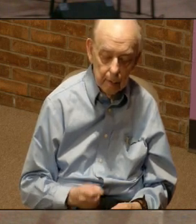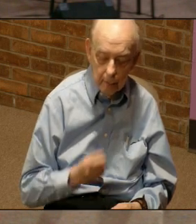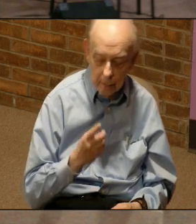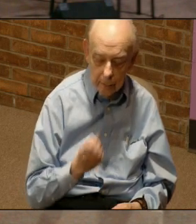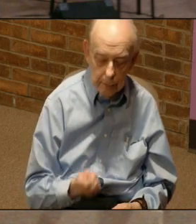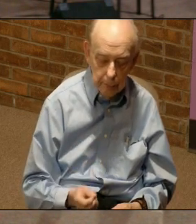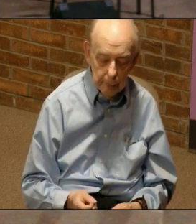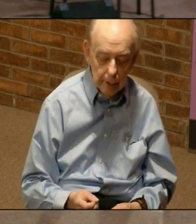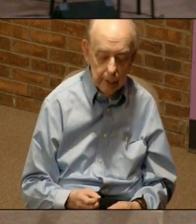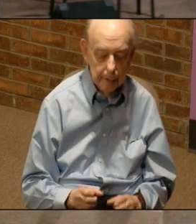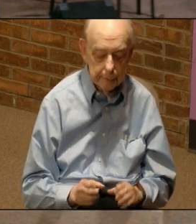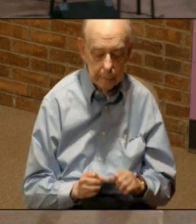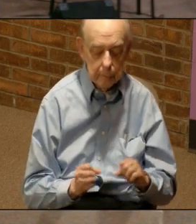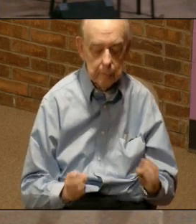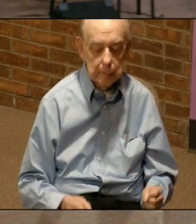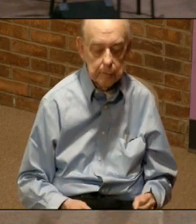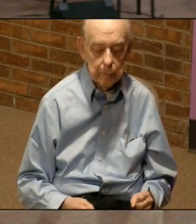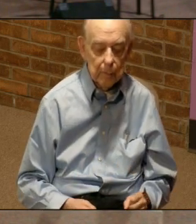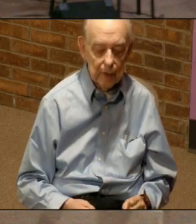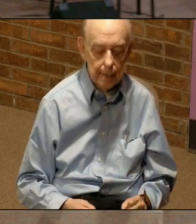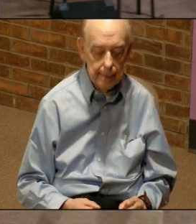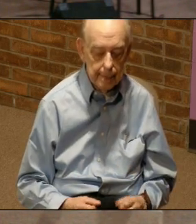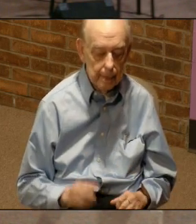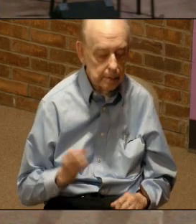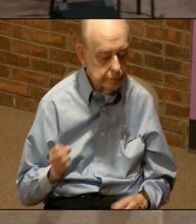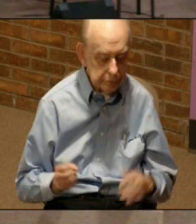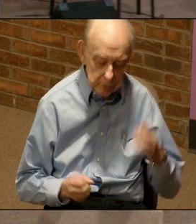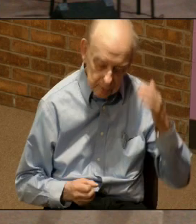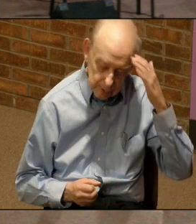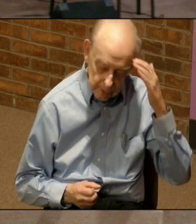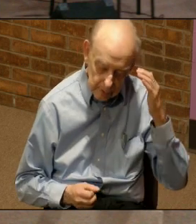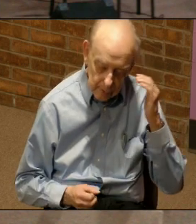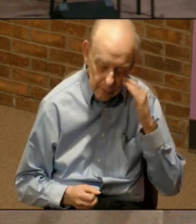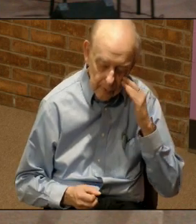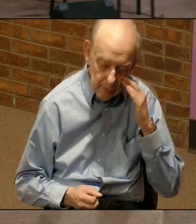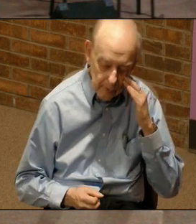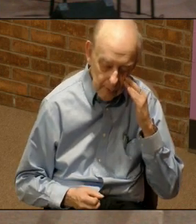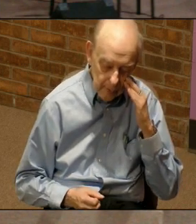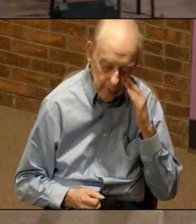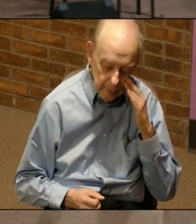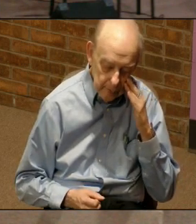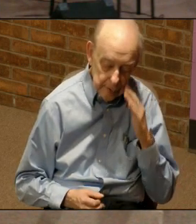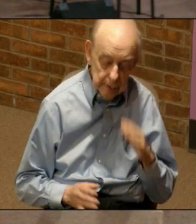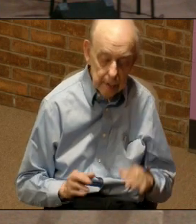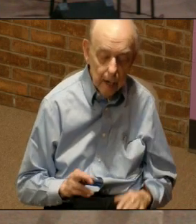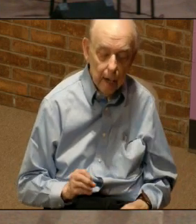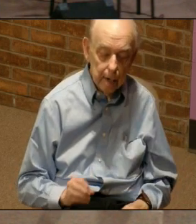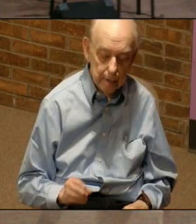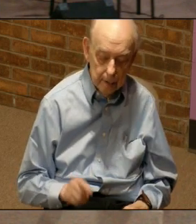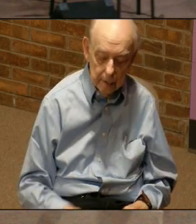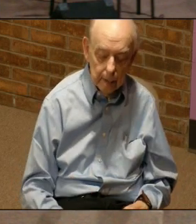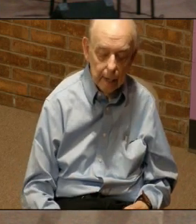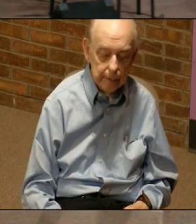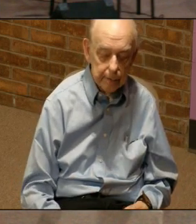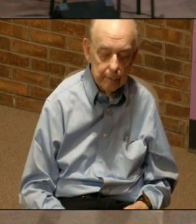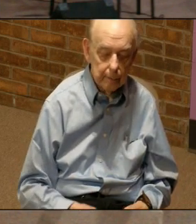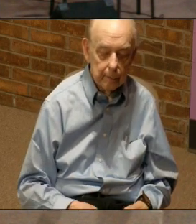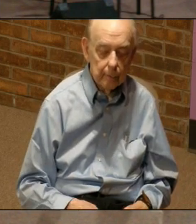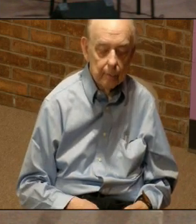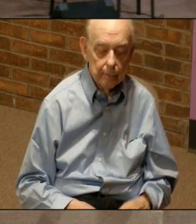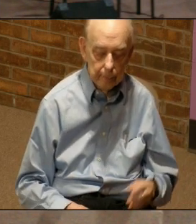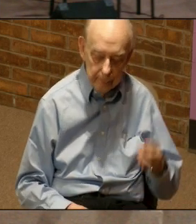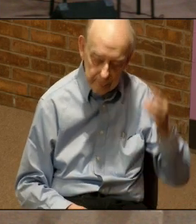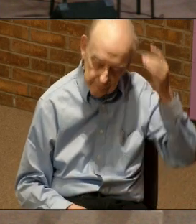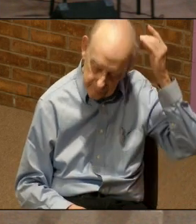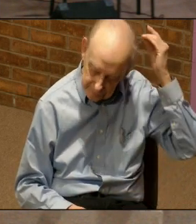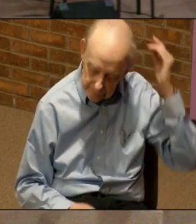with a golden head, a silver chest, a bronze belly, and iron legs. Daniel takes